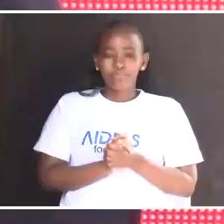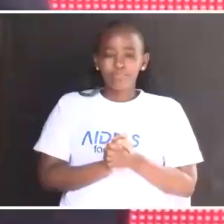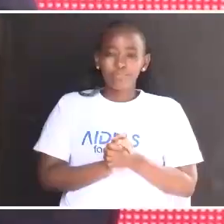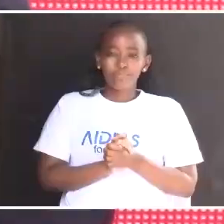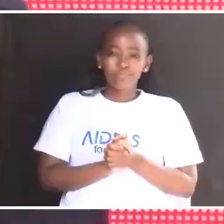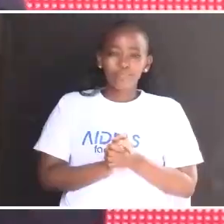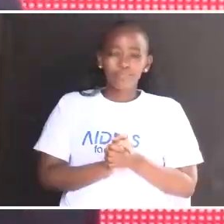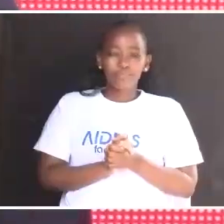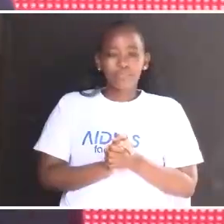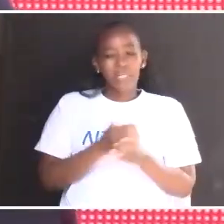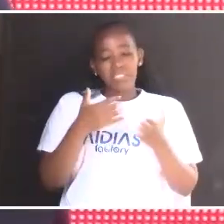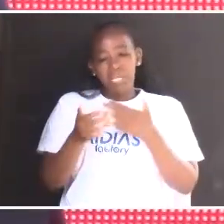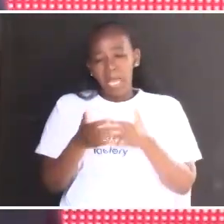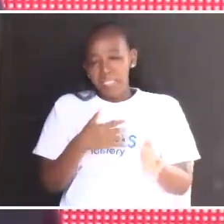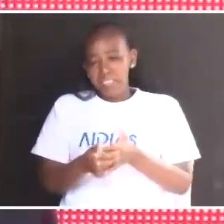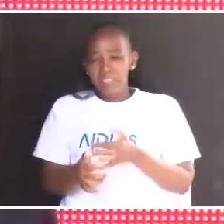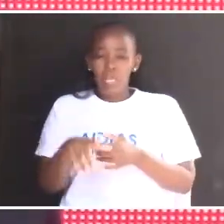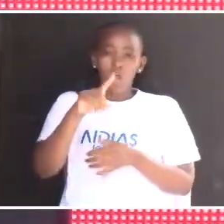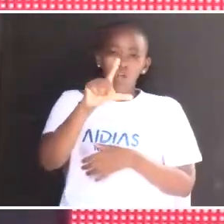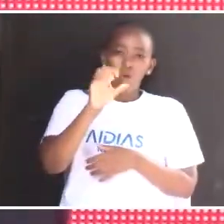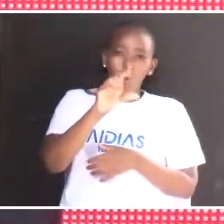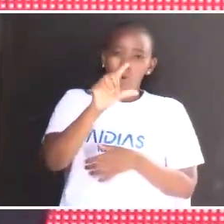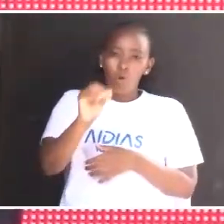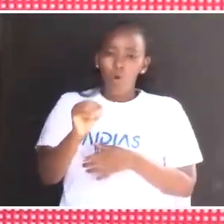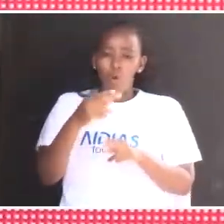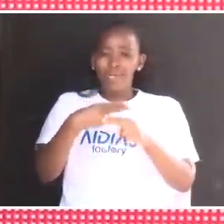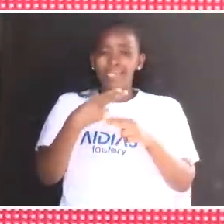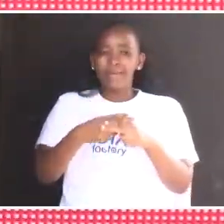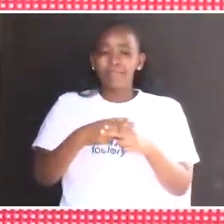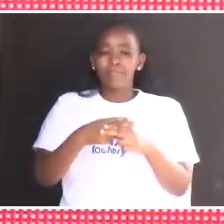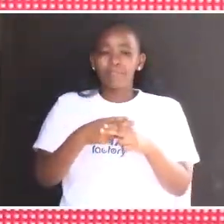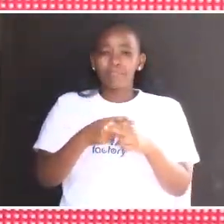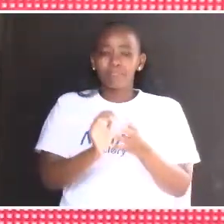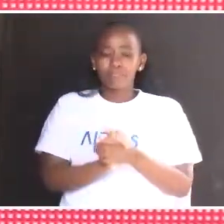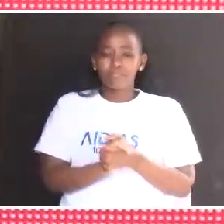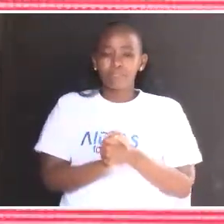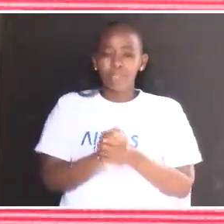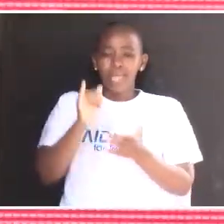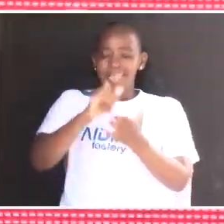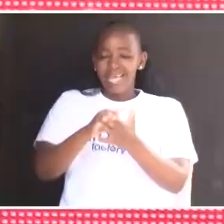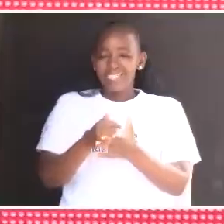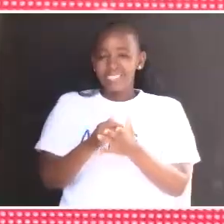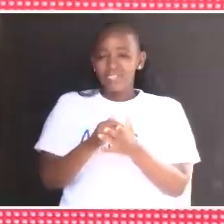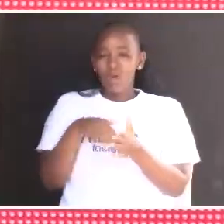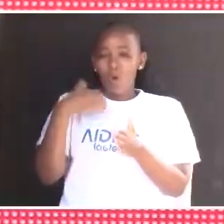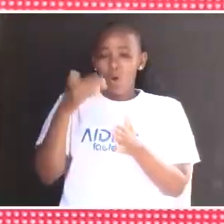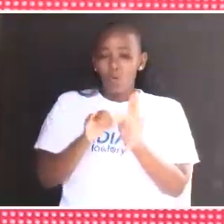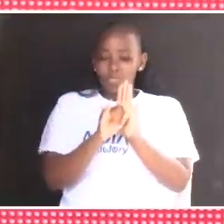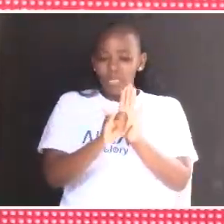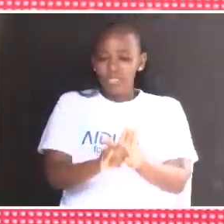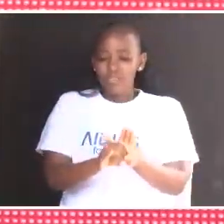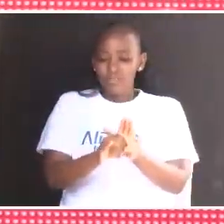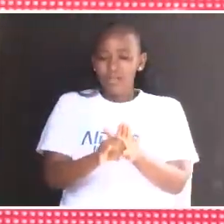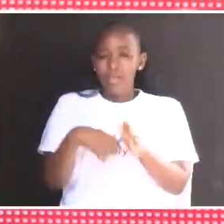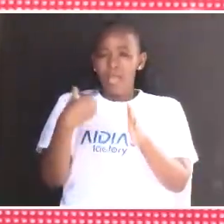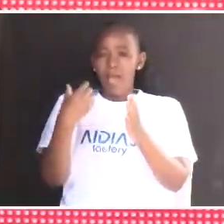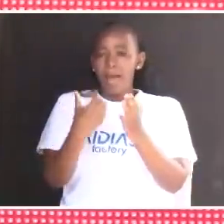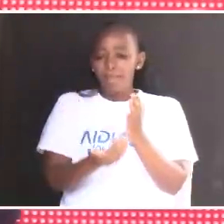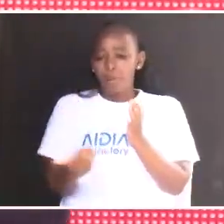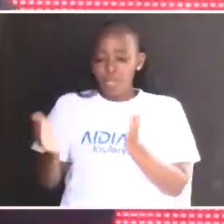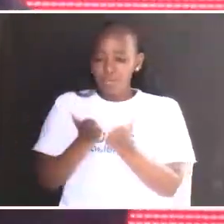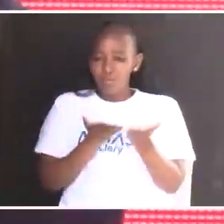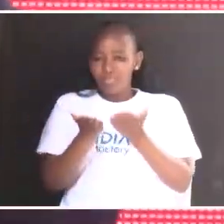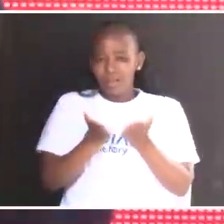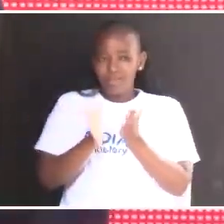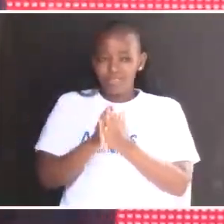those signs, logos, names, or a combination of those that tend to identify a product or a